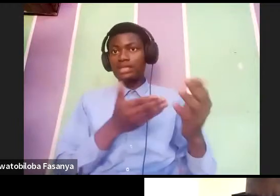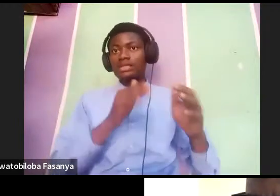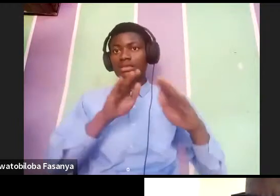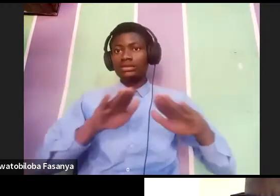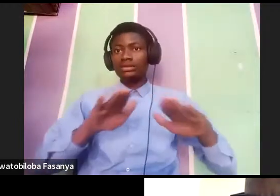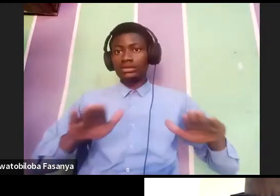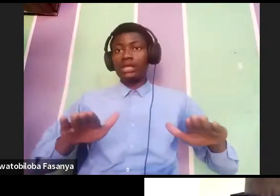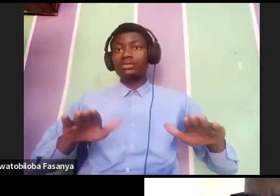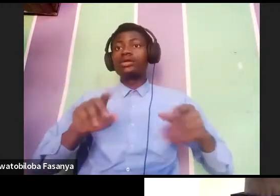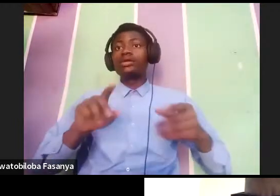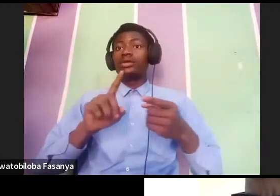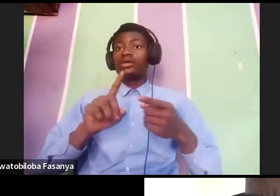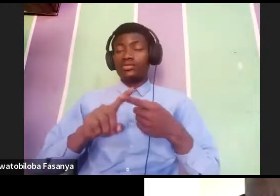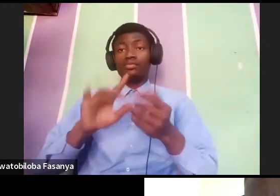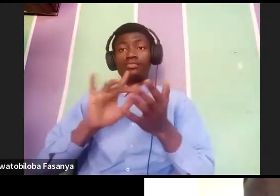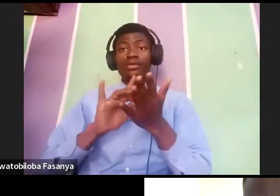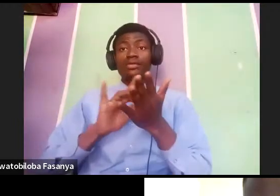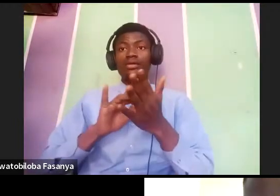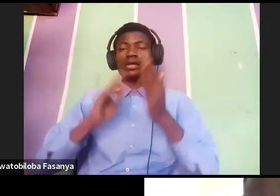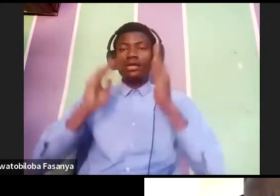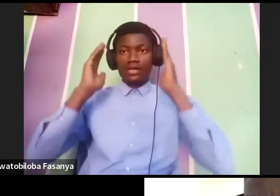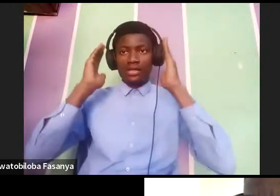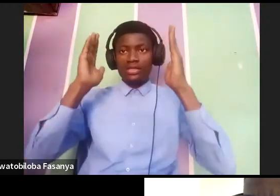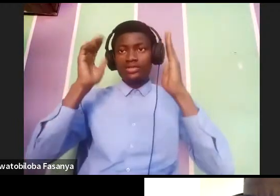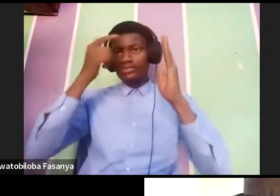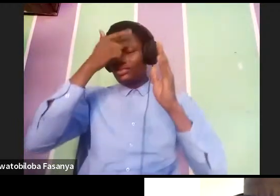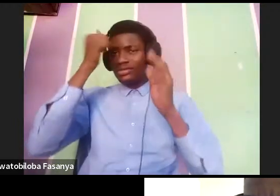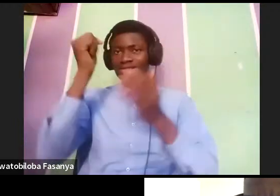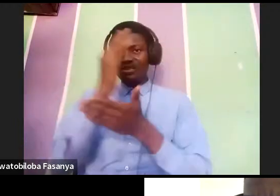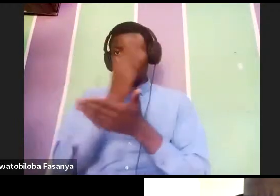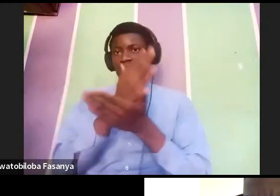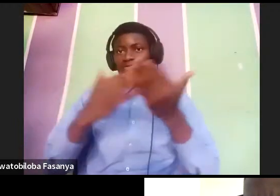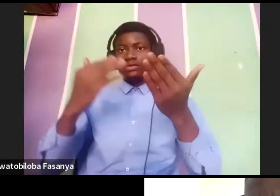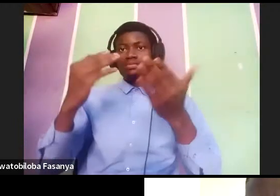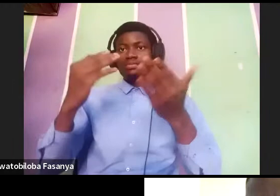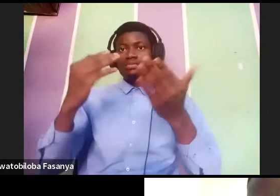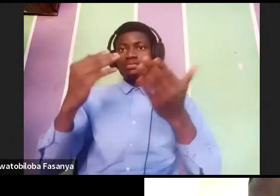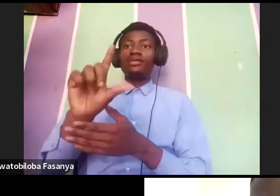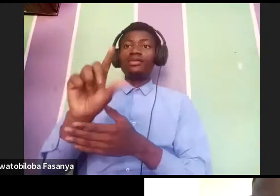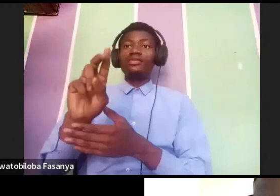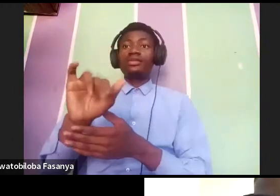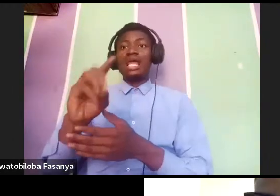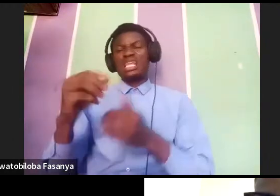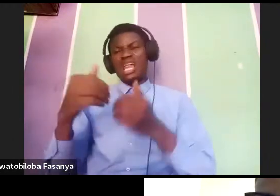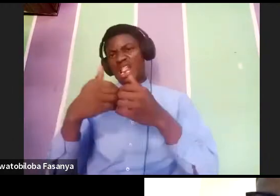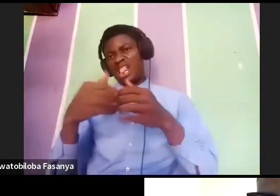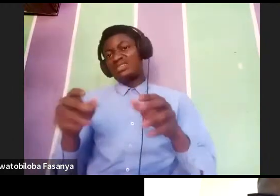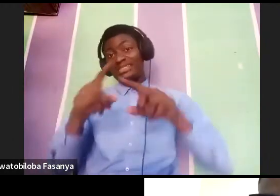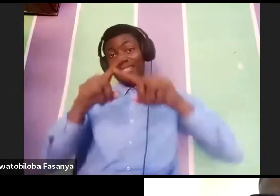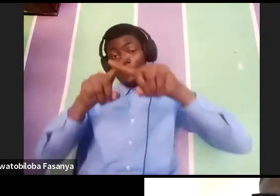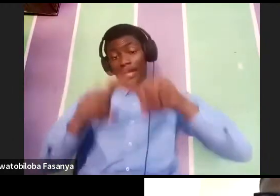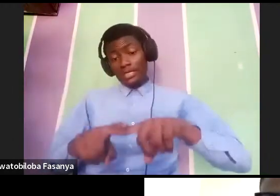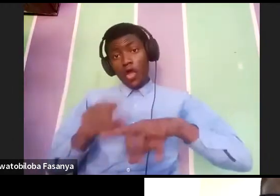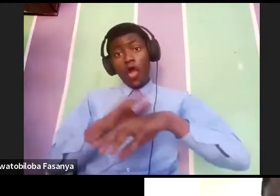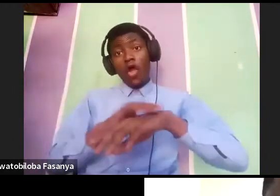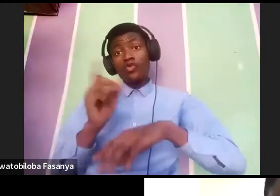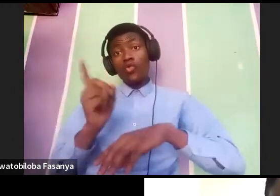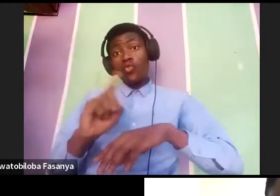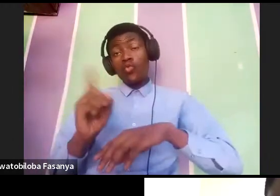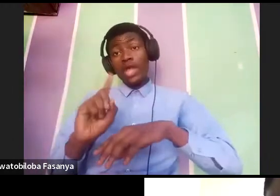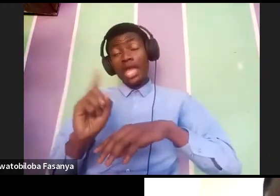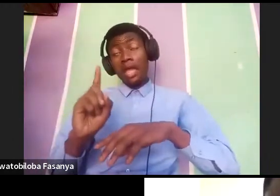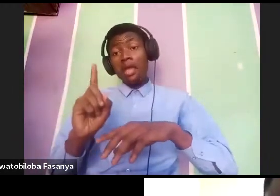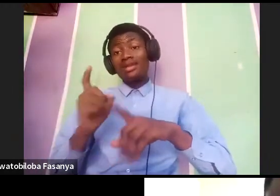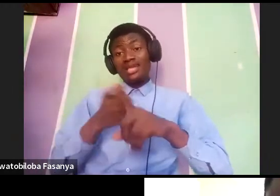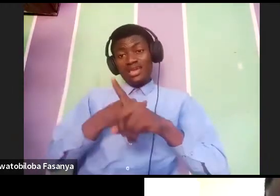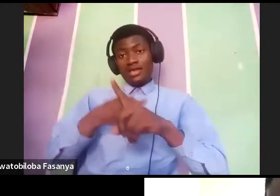have been lost. They might need to replace fluid. And of course, depending on the site or where the injury is, they might want to give intravenous fluid